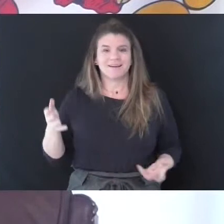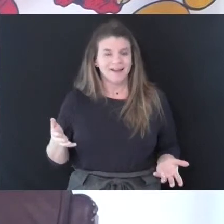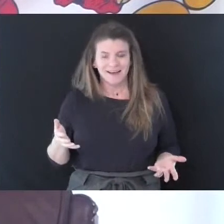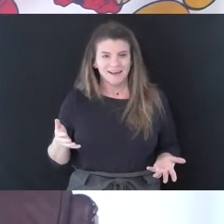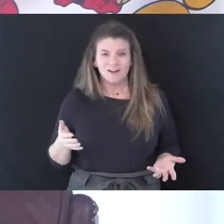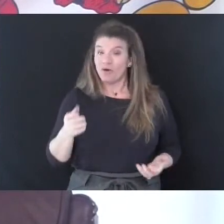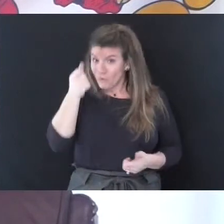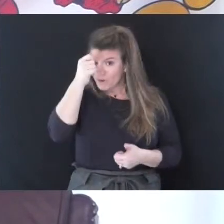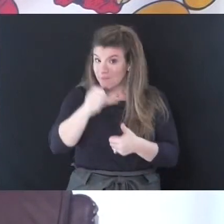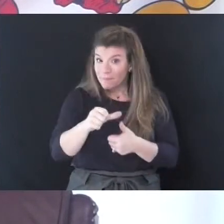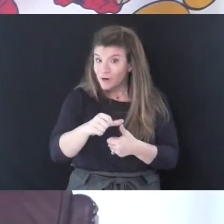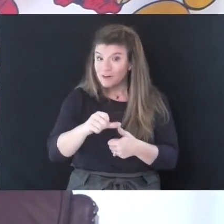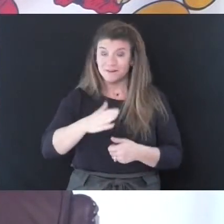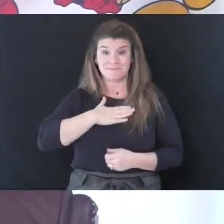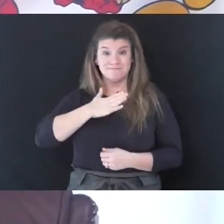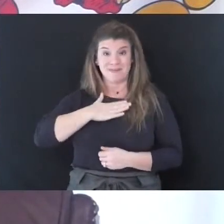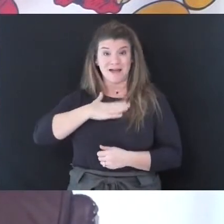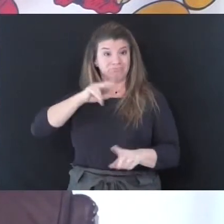is just this. To me,